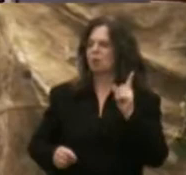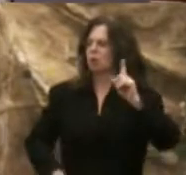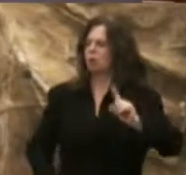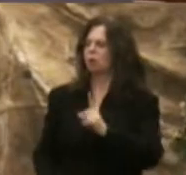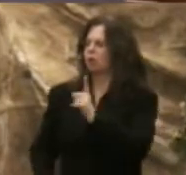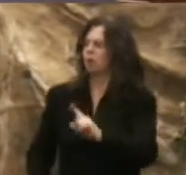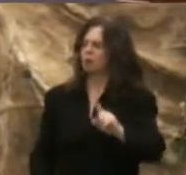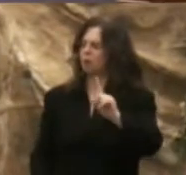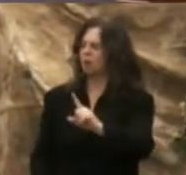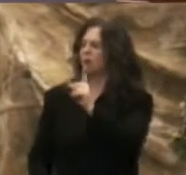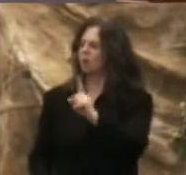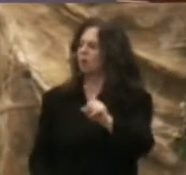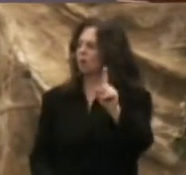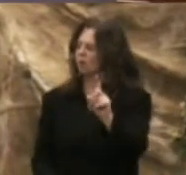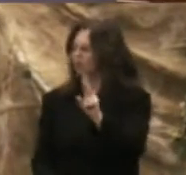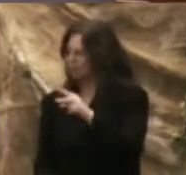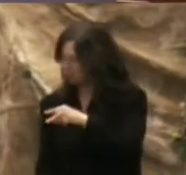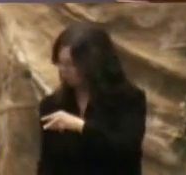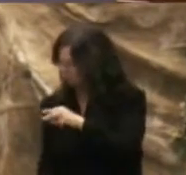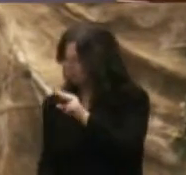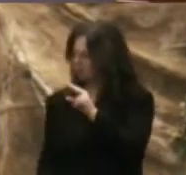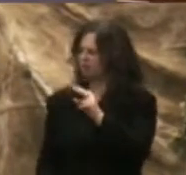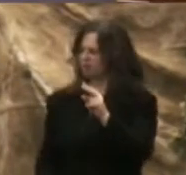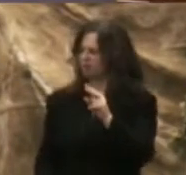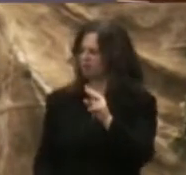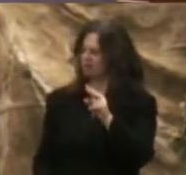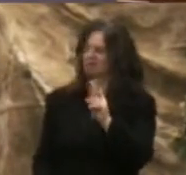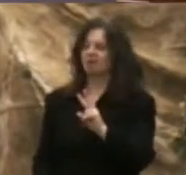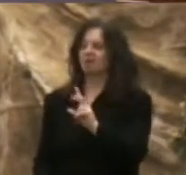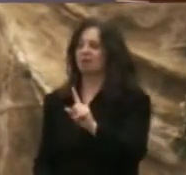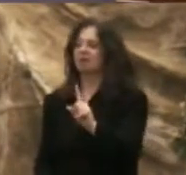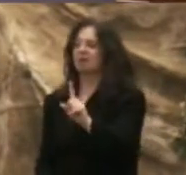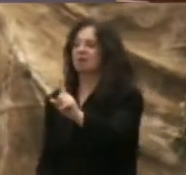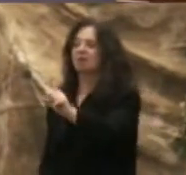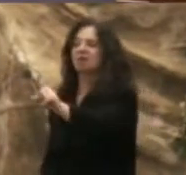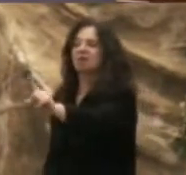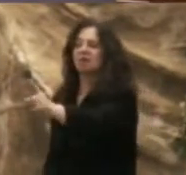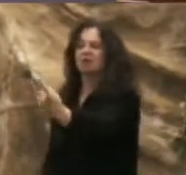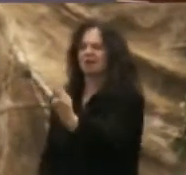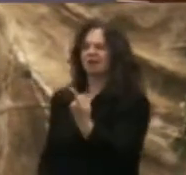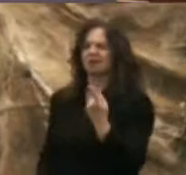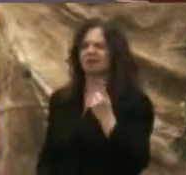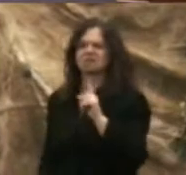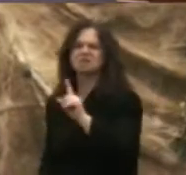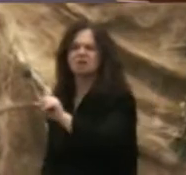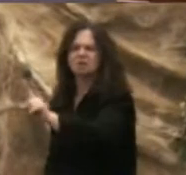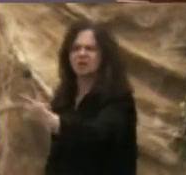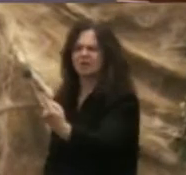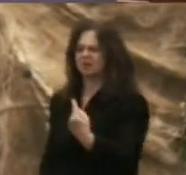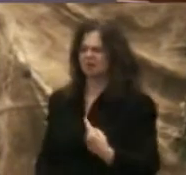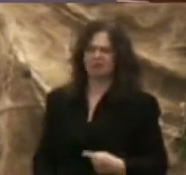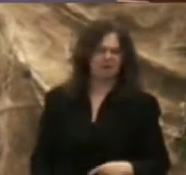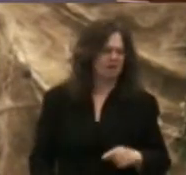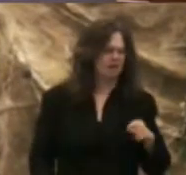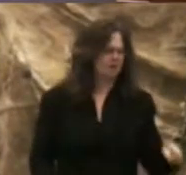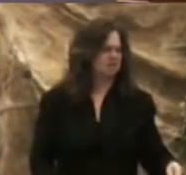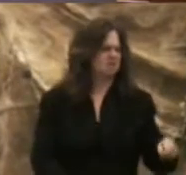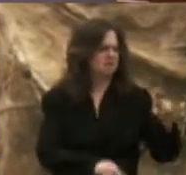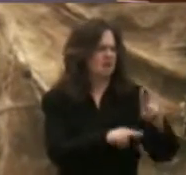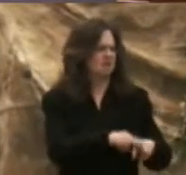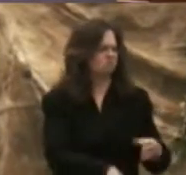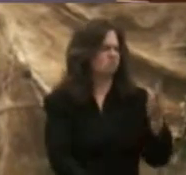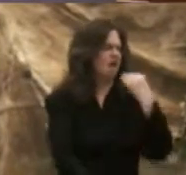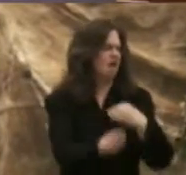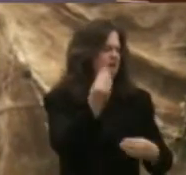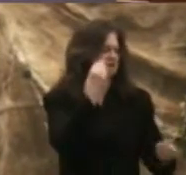this one dressed in rags covered with sores? As he ate one more fine meal